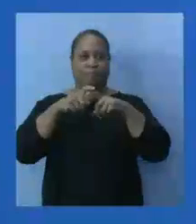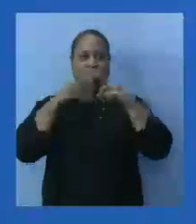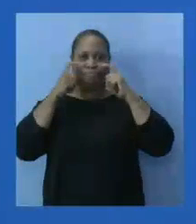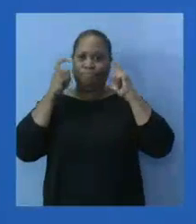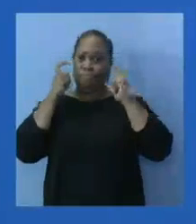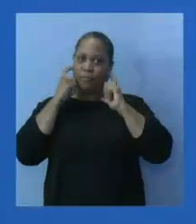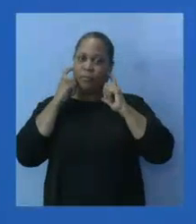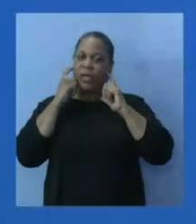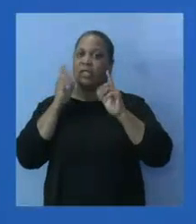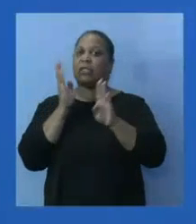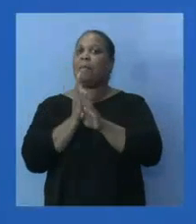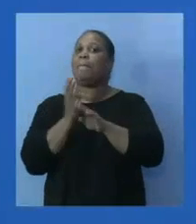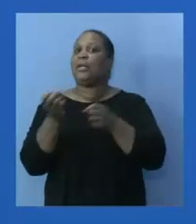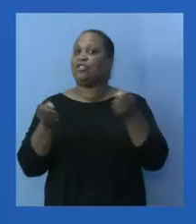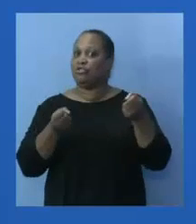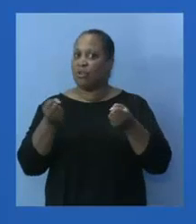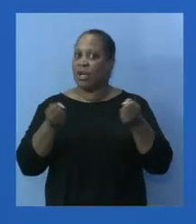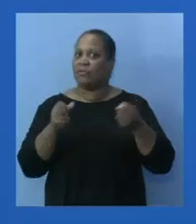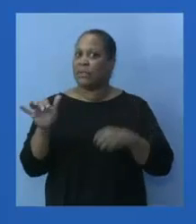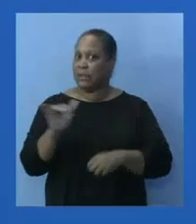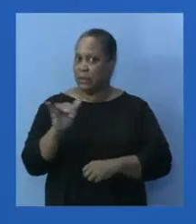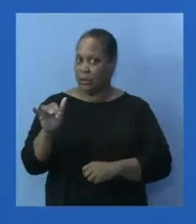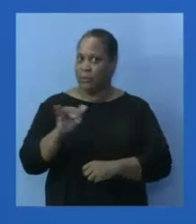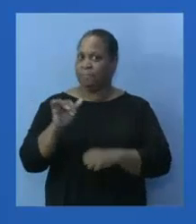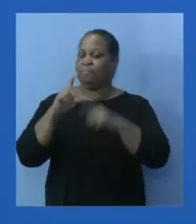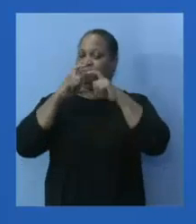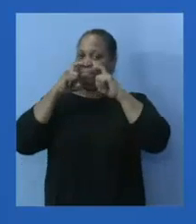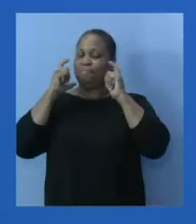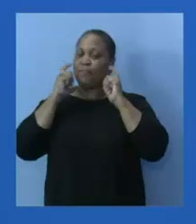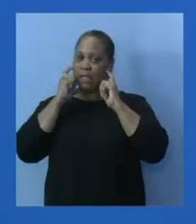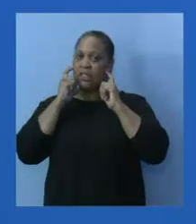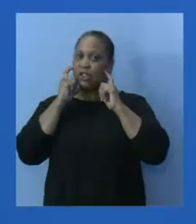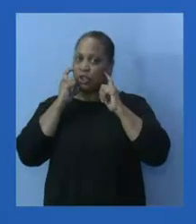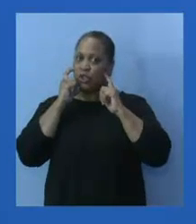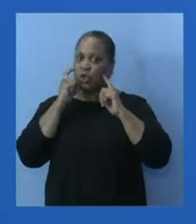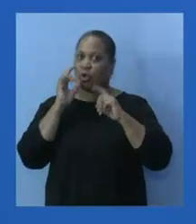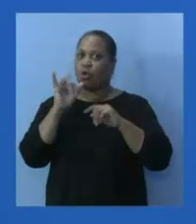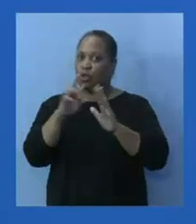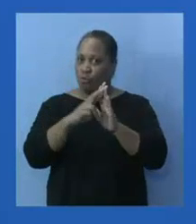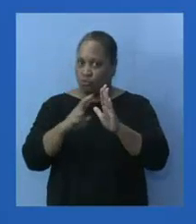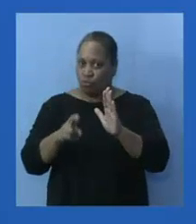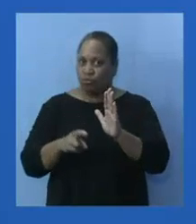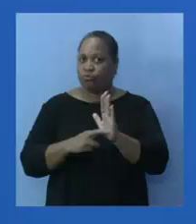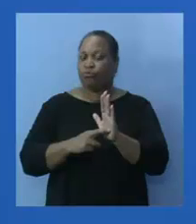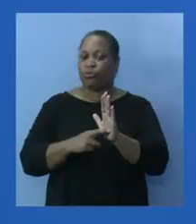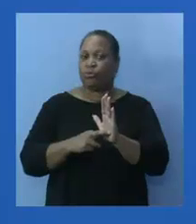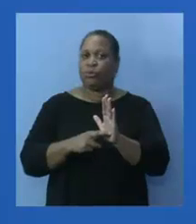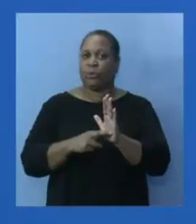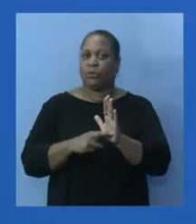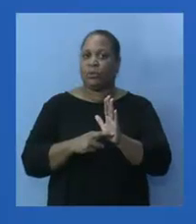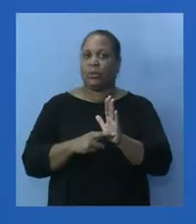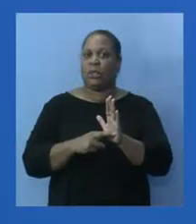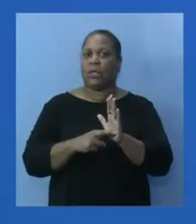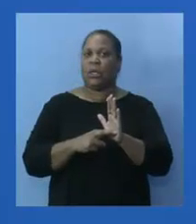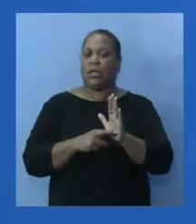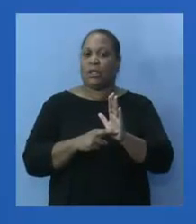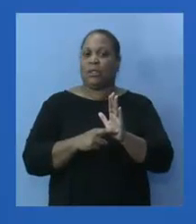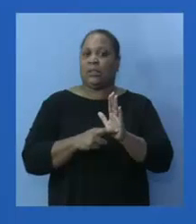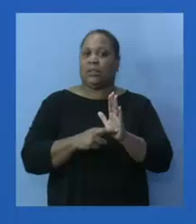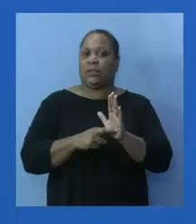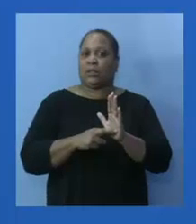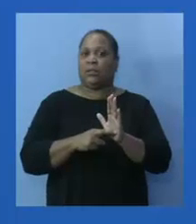the bus drivers are wearing as well. So with those type of parameters as it relates to guidelines, you